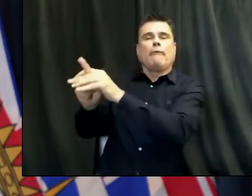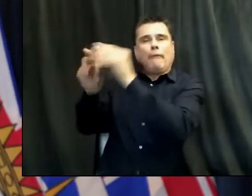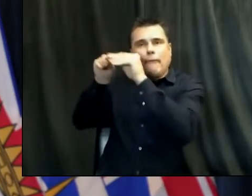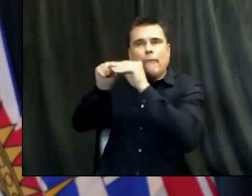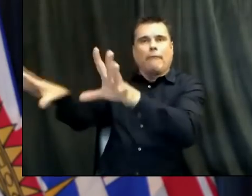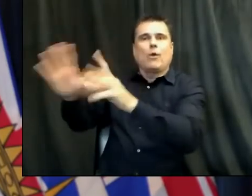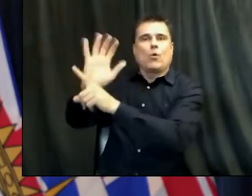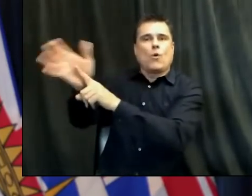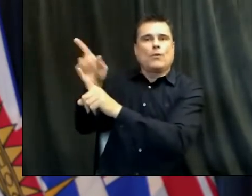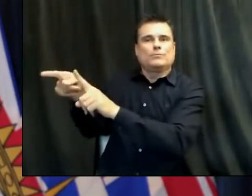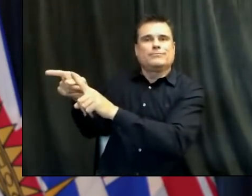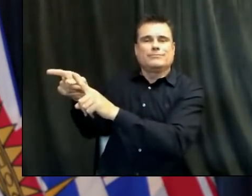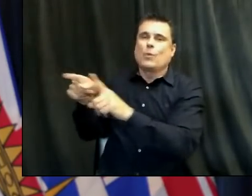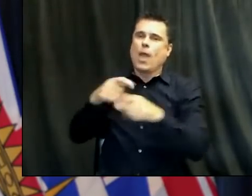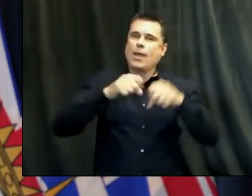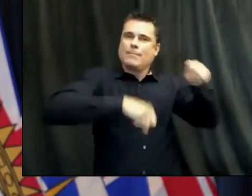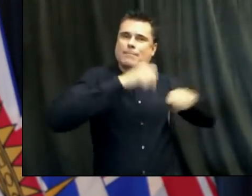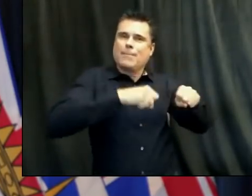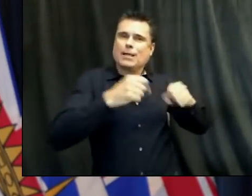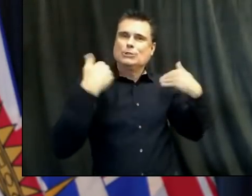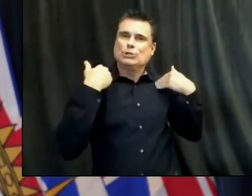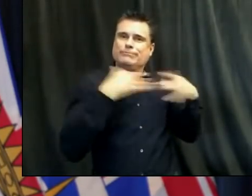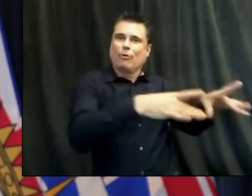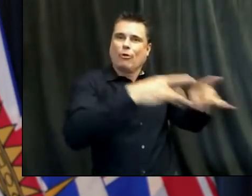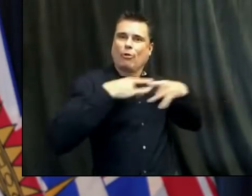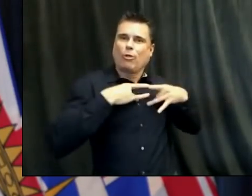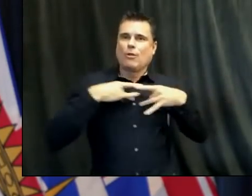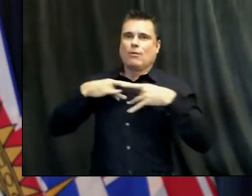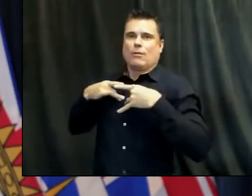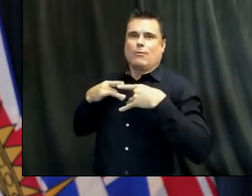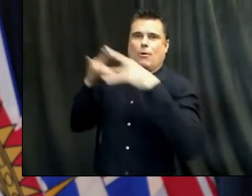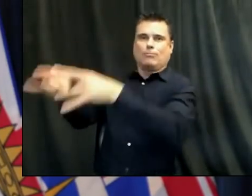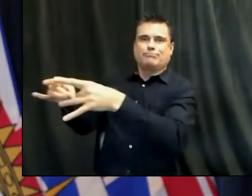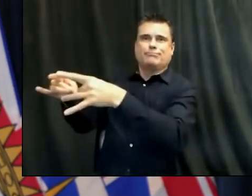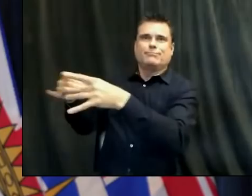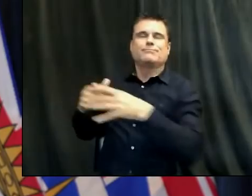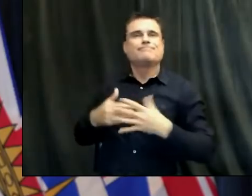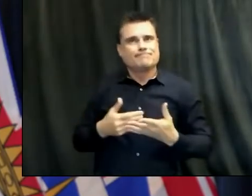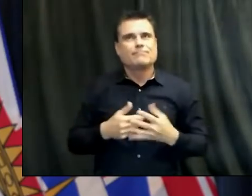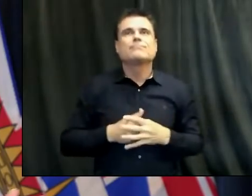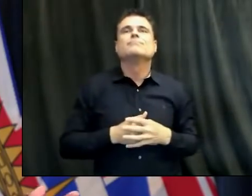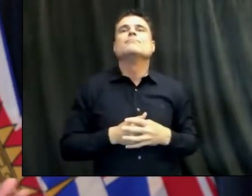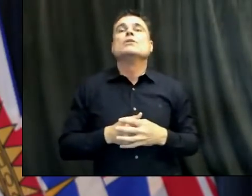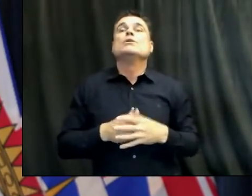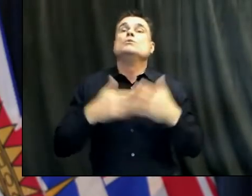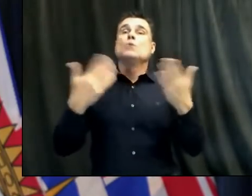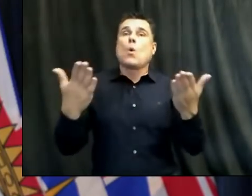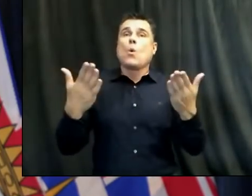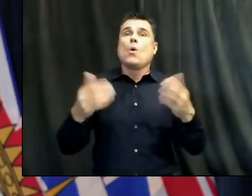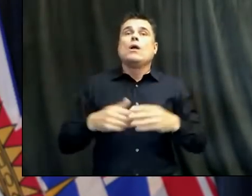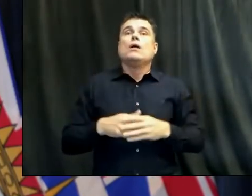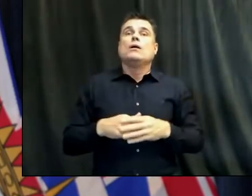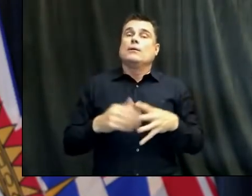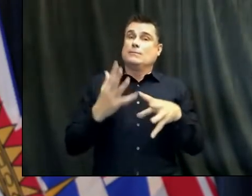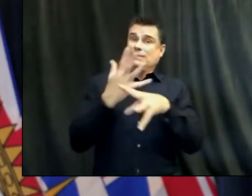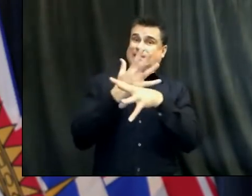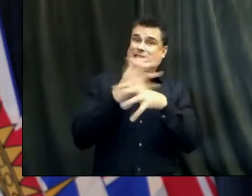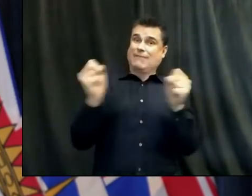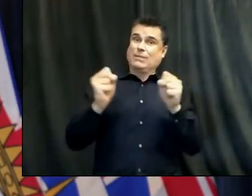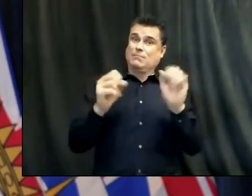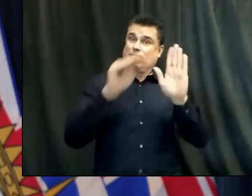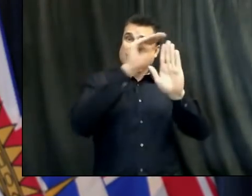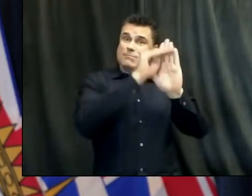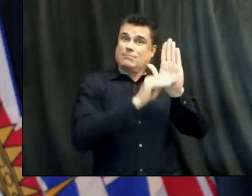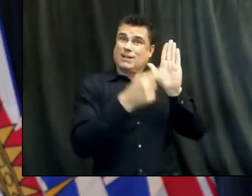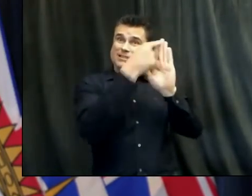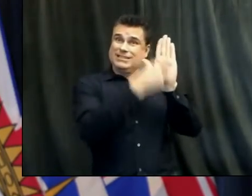then somebody went into work, or there was a transmission event at we've seen some of the ones that I presented, a spin class,